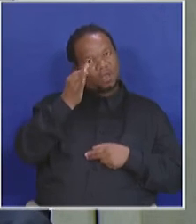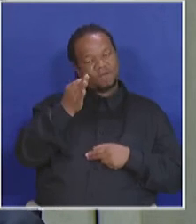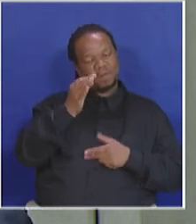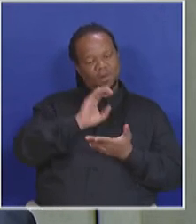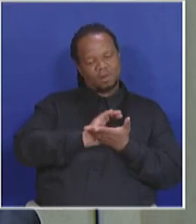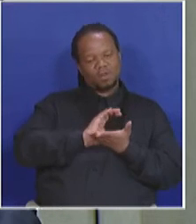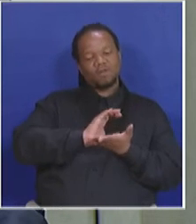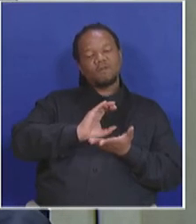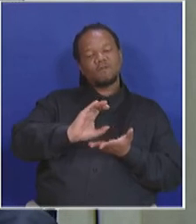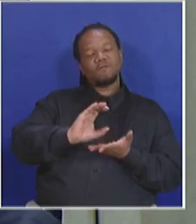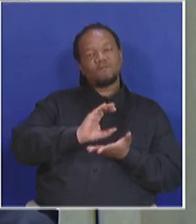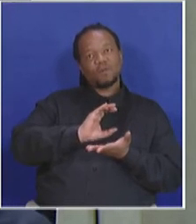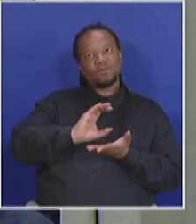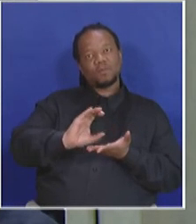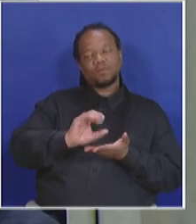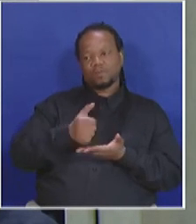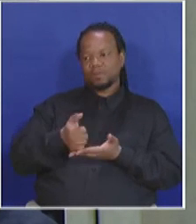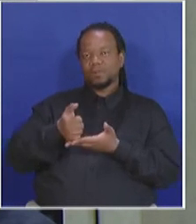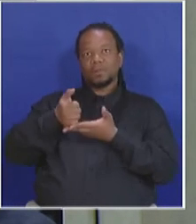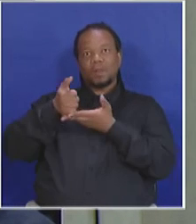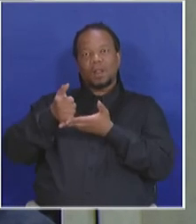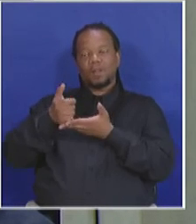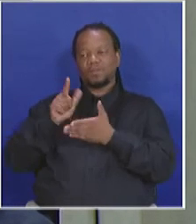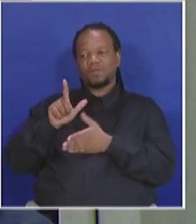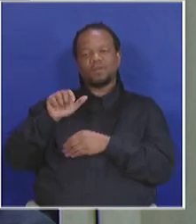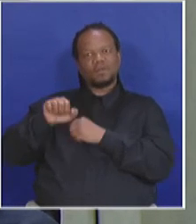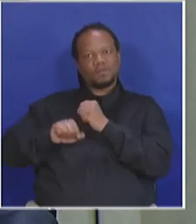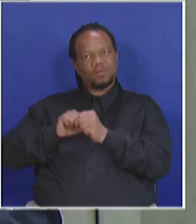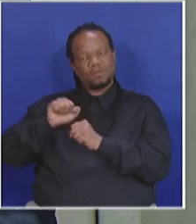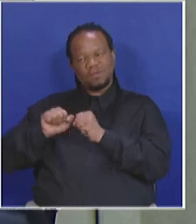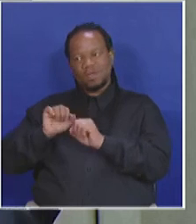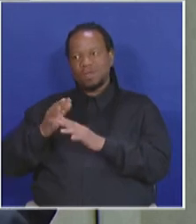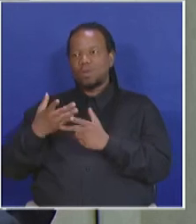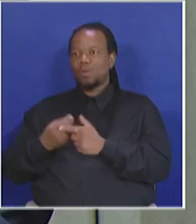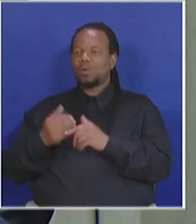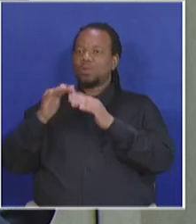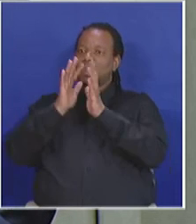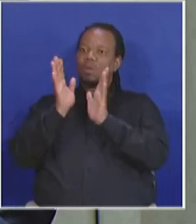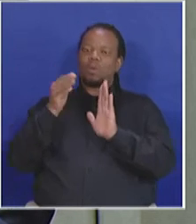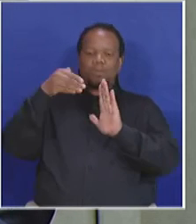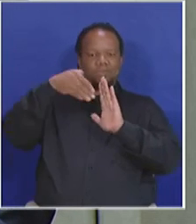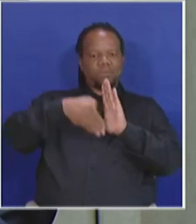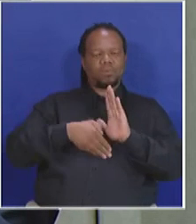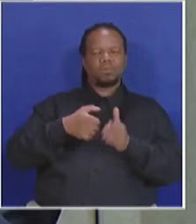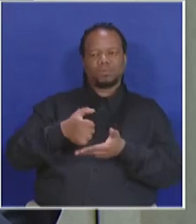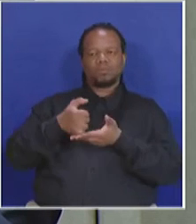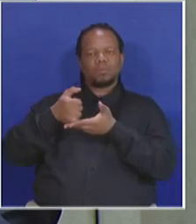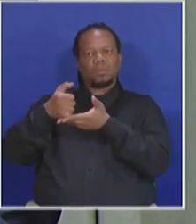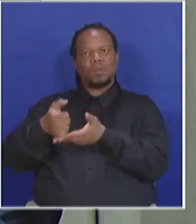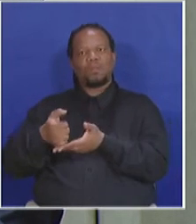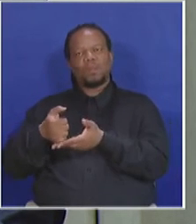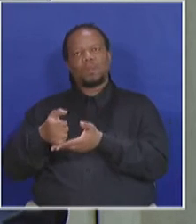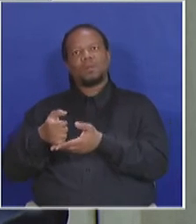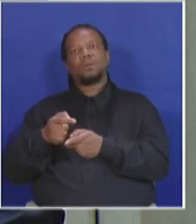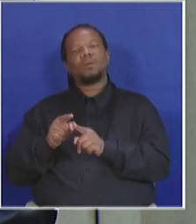South Africa economy over the past 7 years since global financial crisis. Without expansion in government investment, our